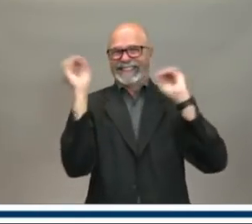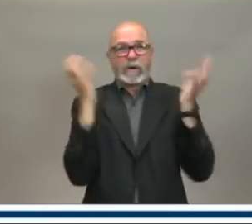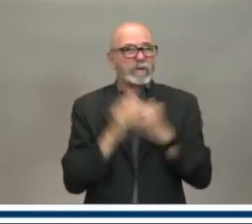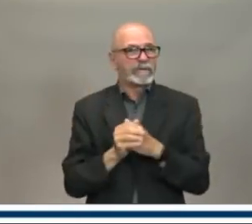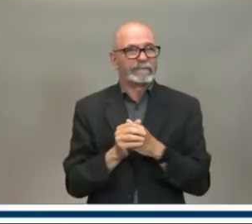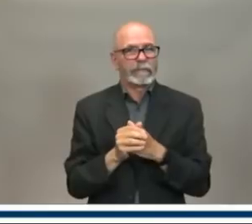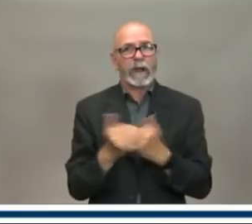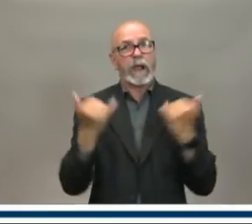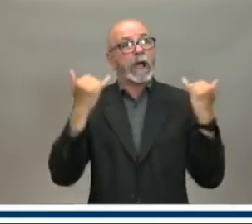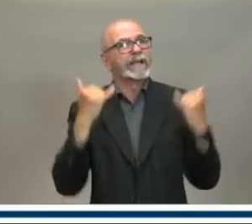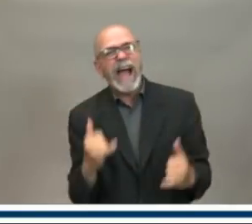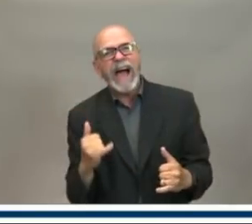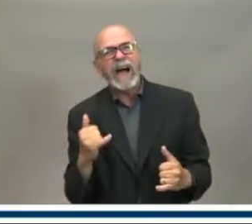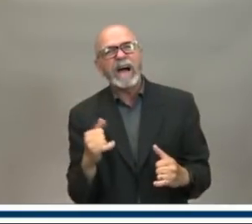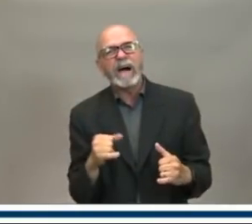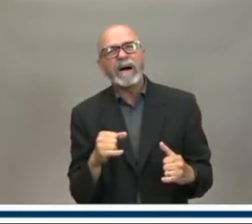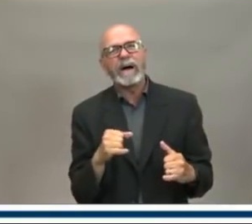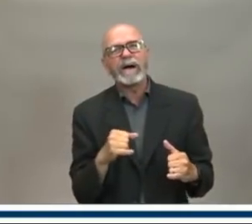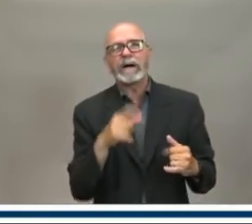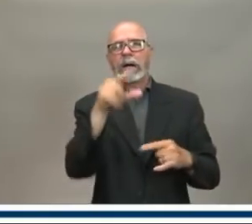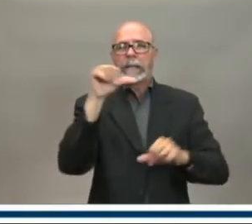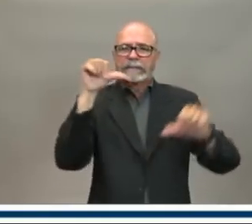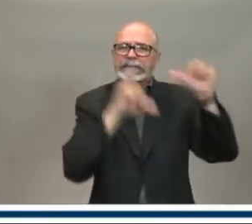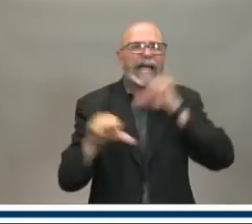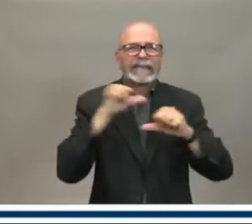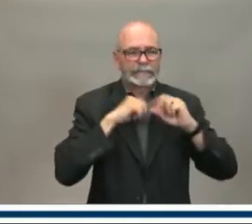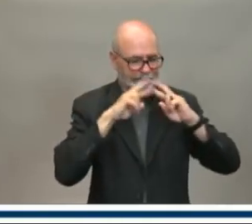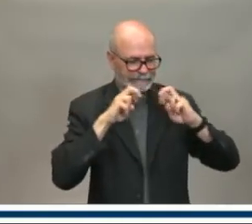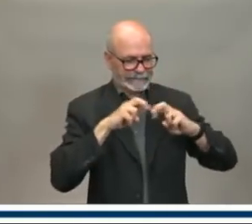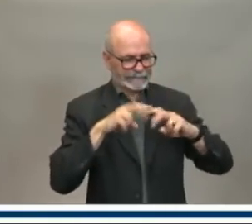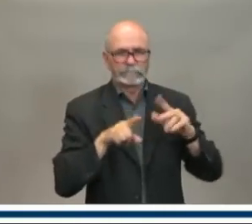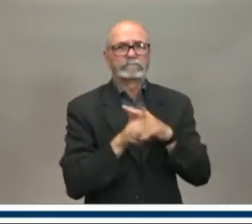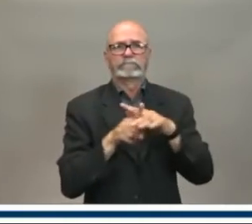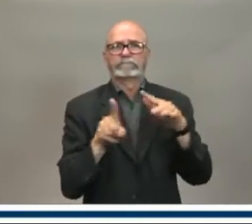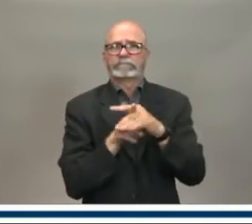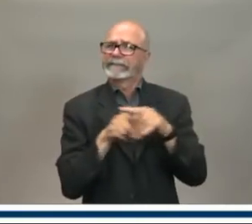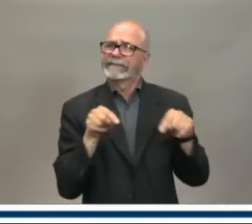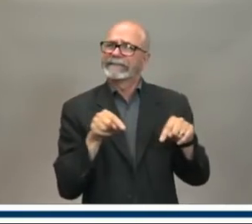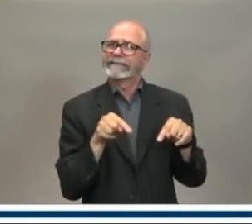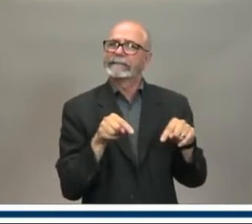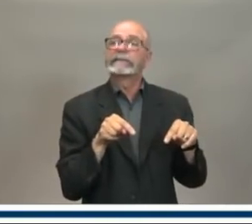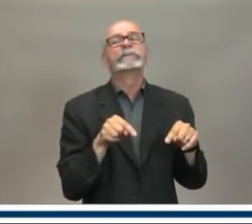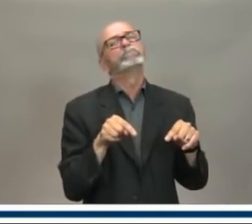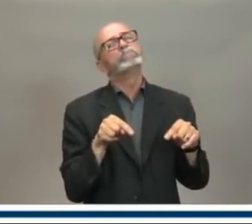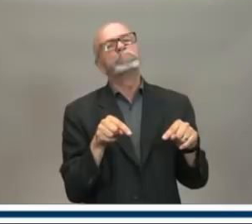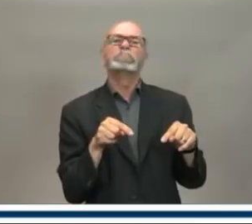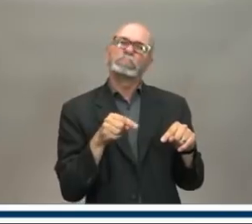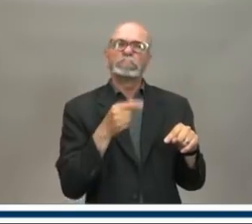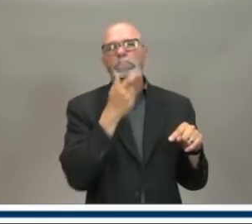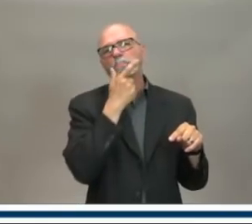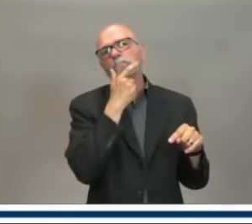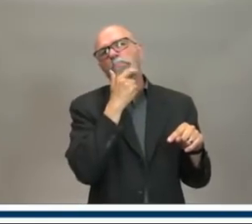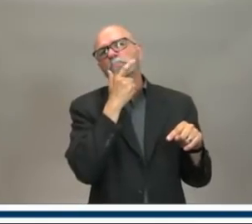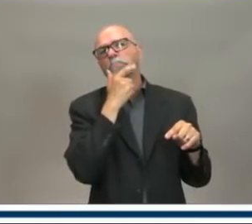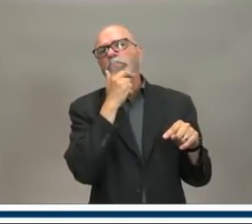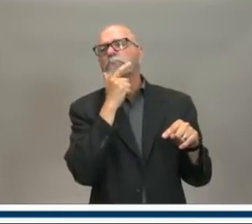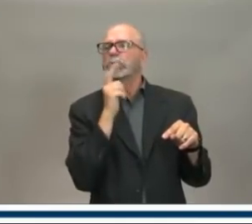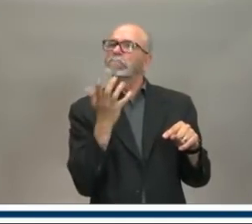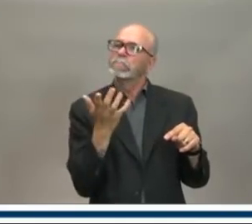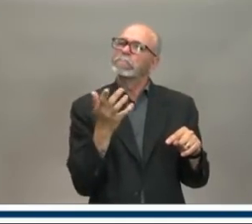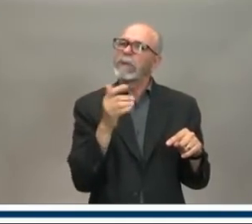now, as science and evidence has evolved, we know that we can say that really that having the